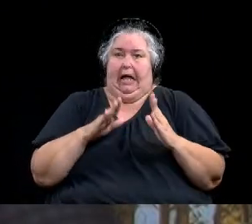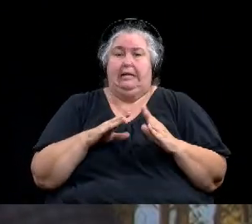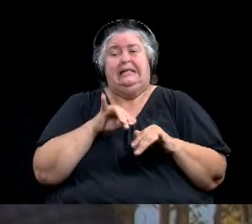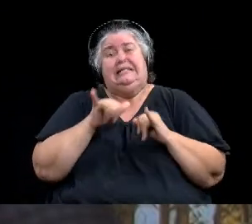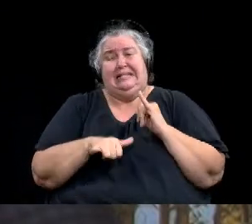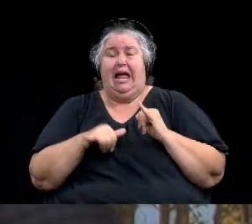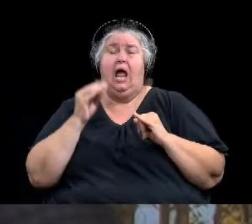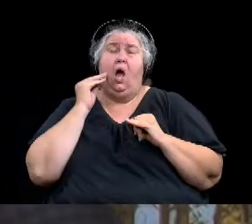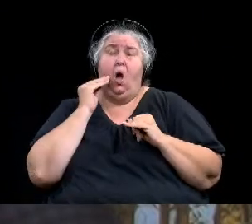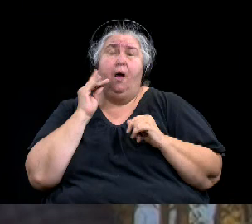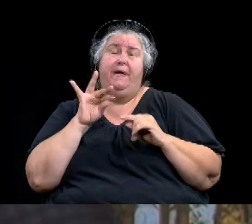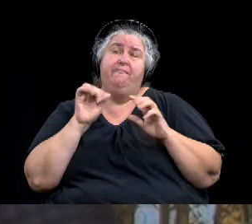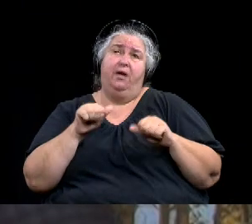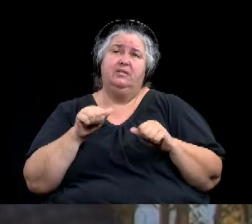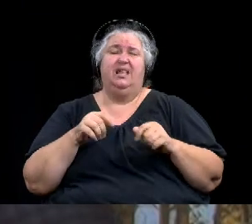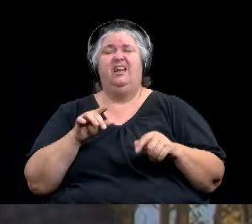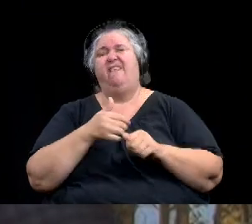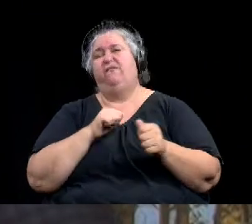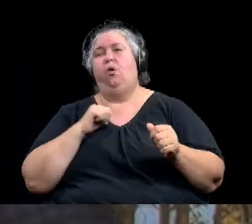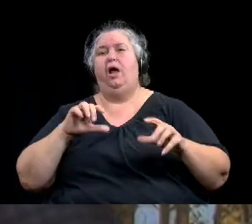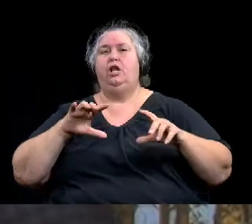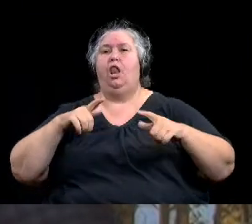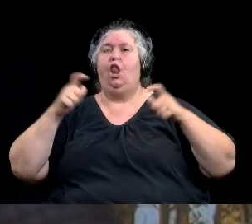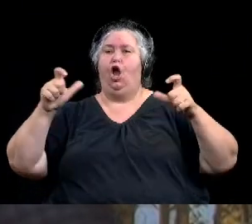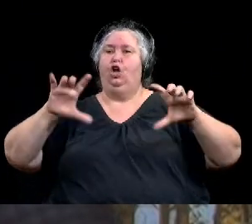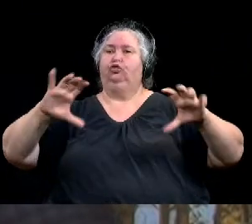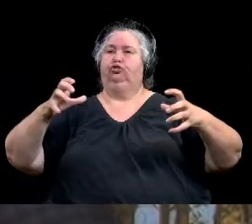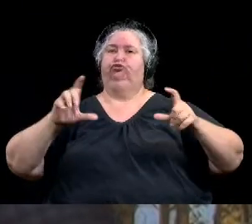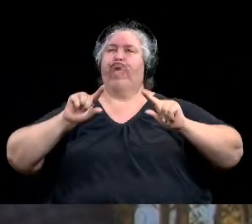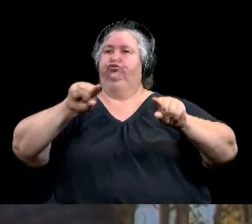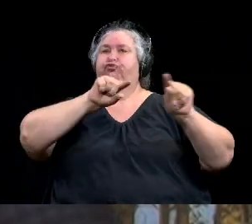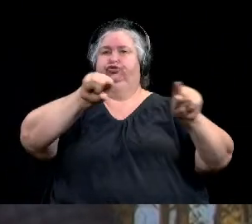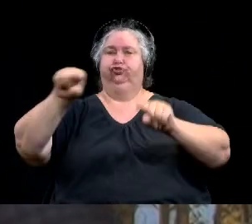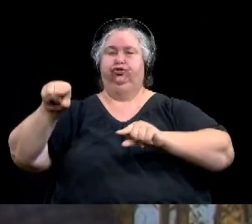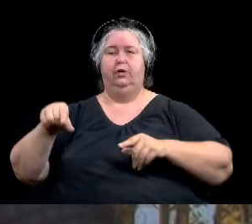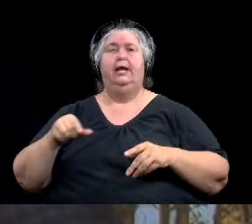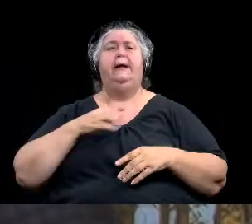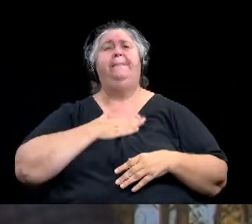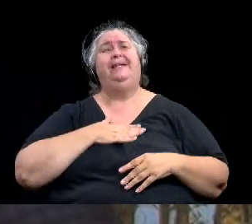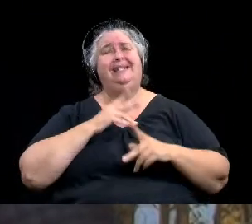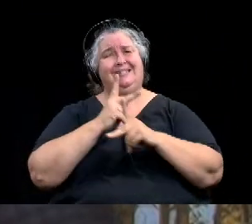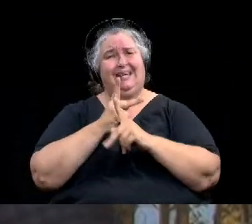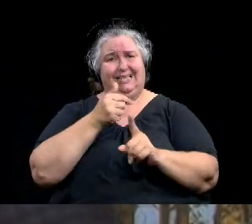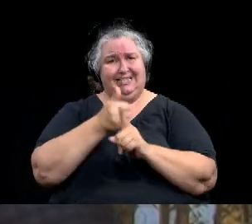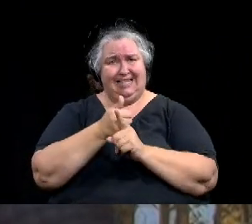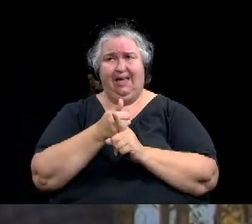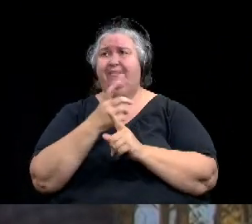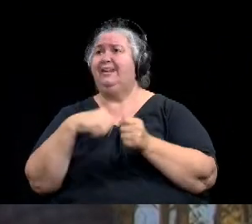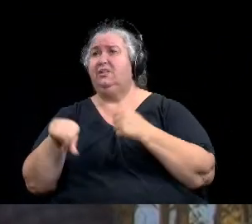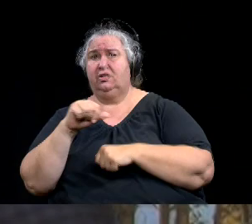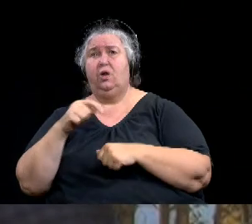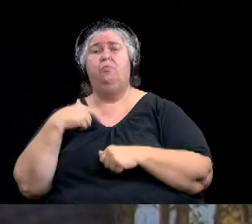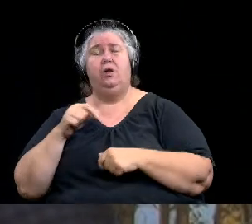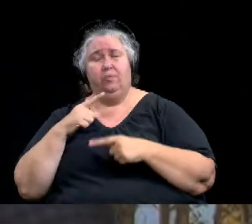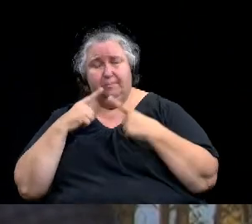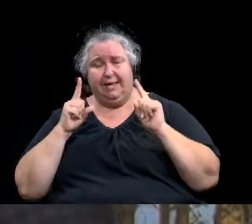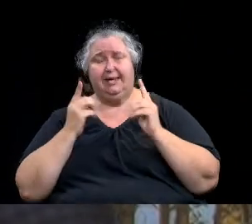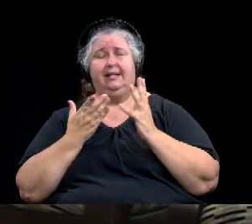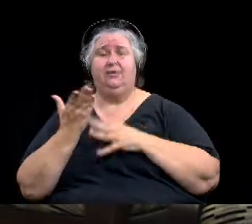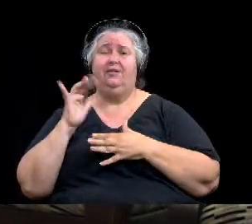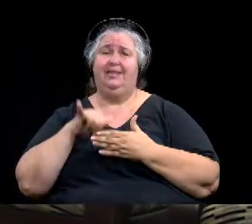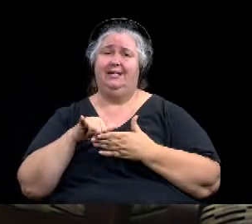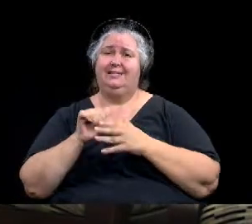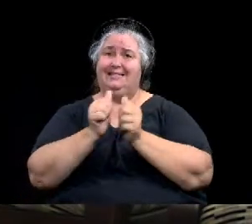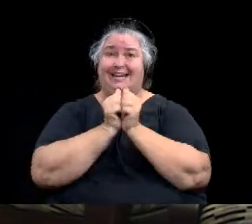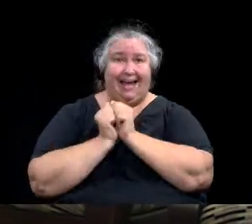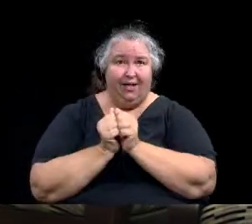and avoid gathering in large groups. Please continue to take care of yourself and take care of one another. We are getting through this together. Thank you. Well, I